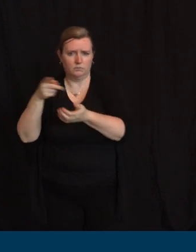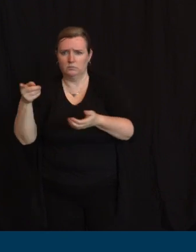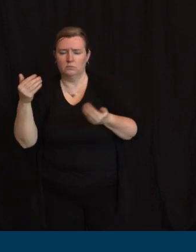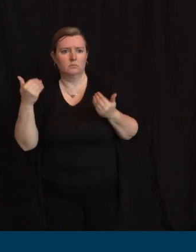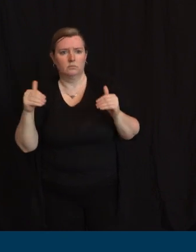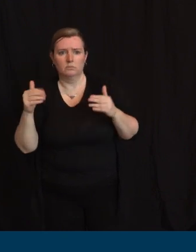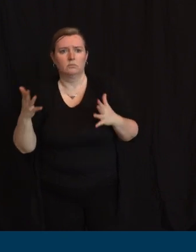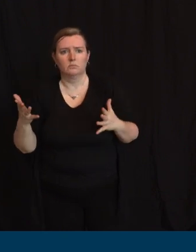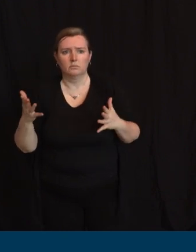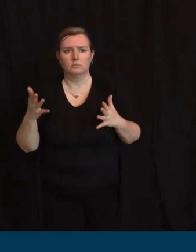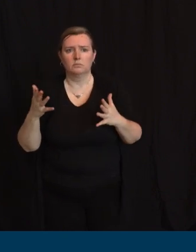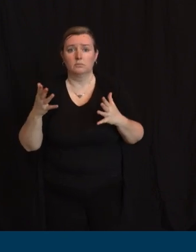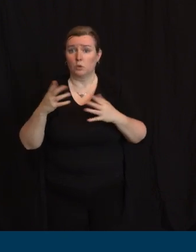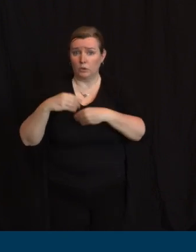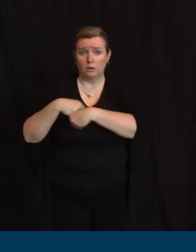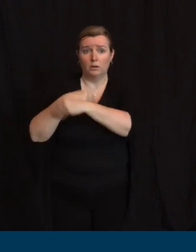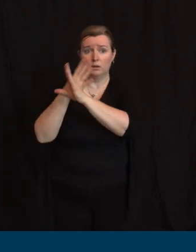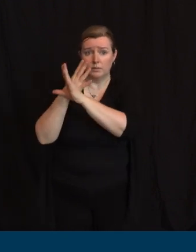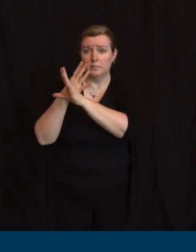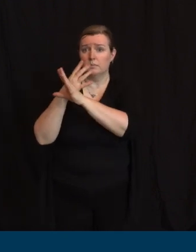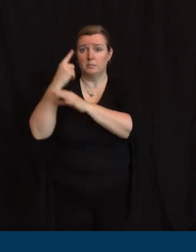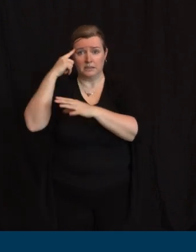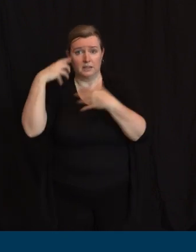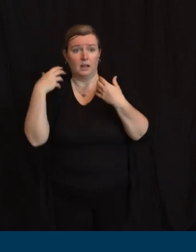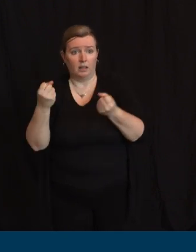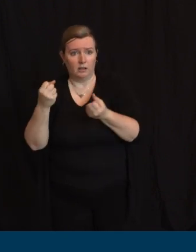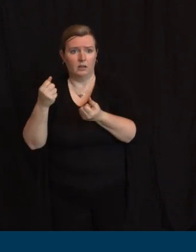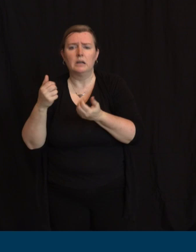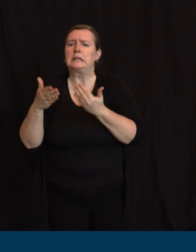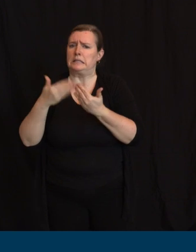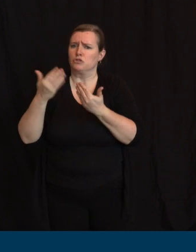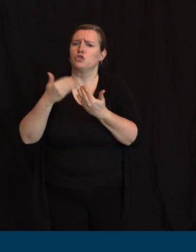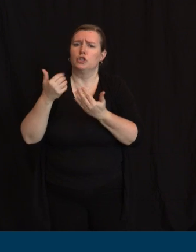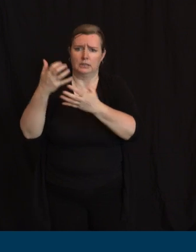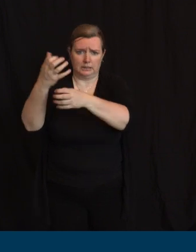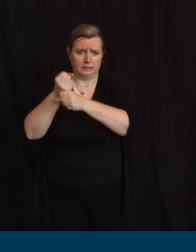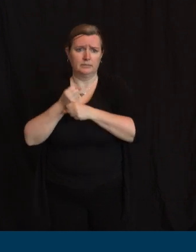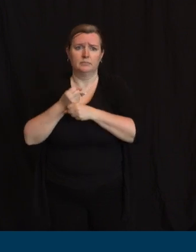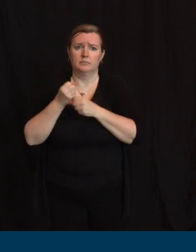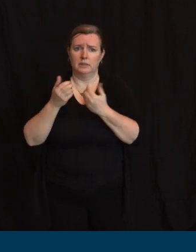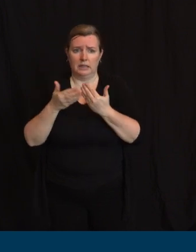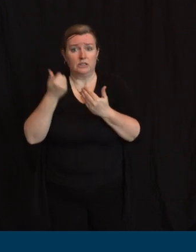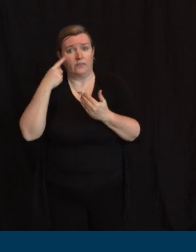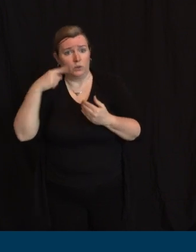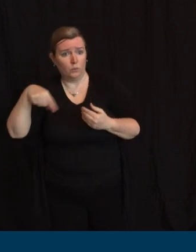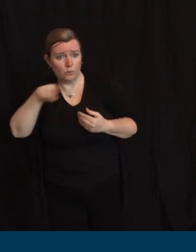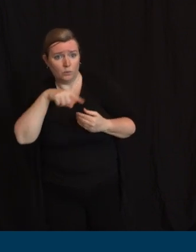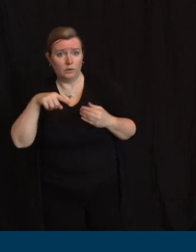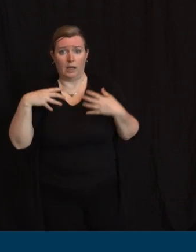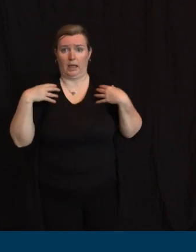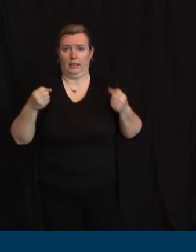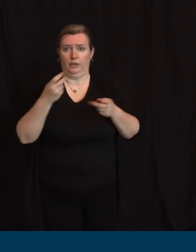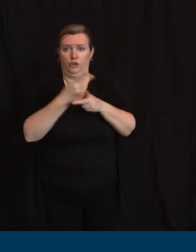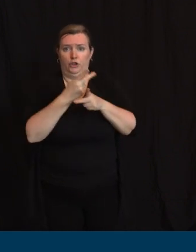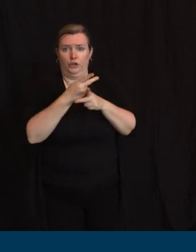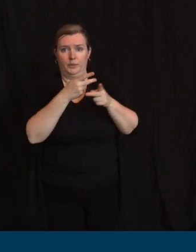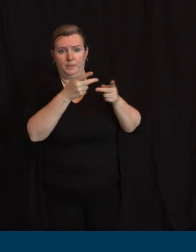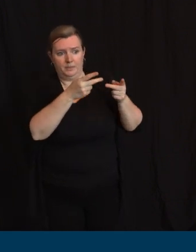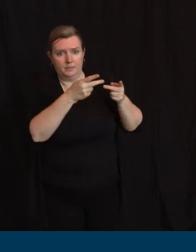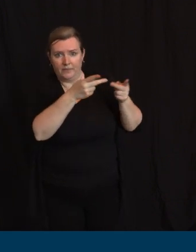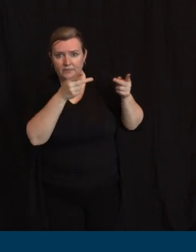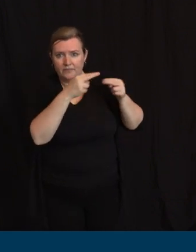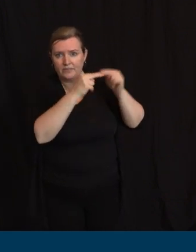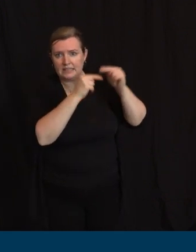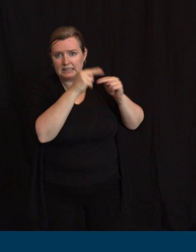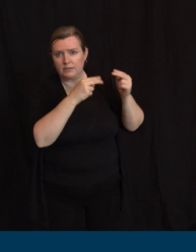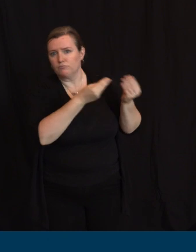health easier to access and easier for healthcare providers to offer. We are working across New Jersey